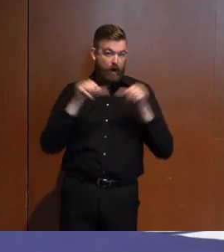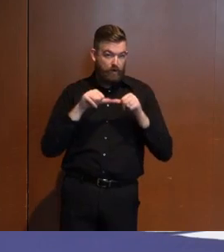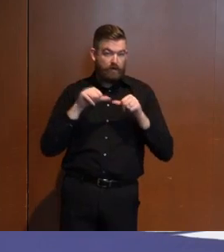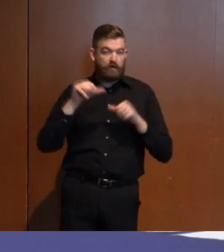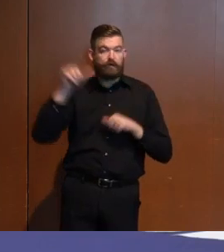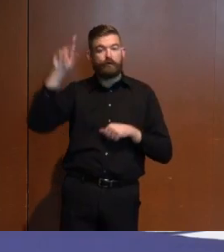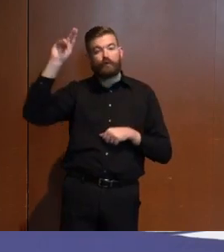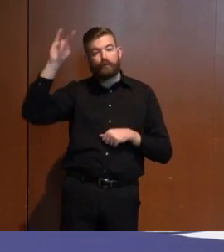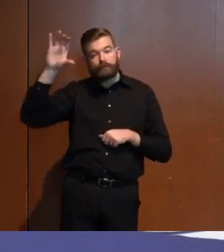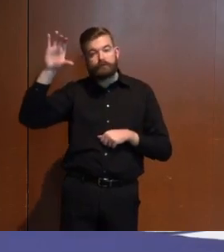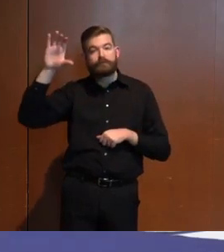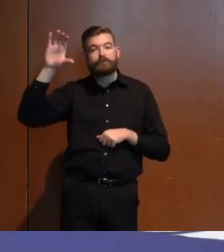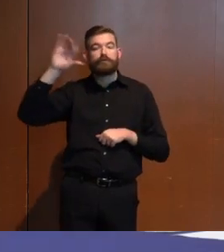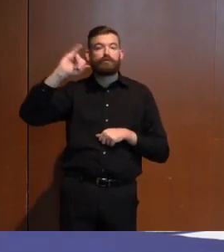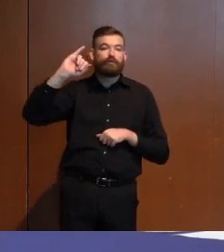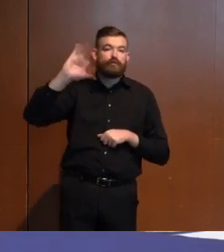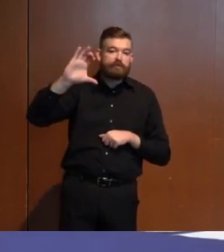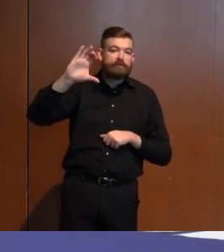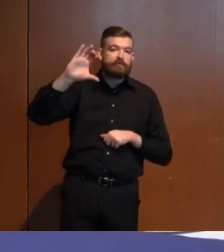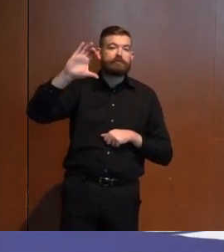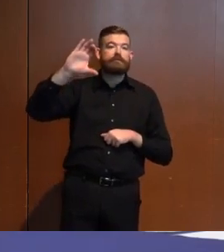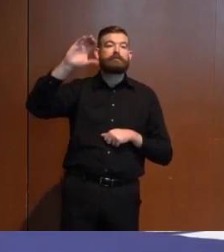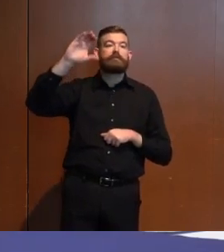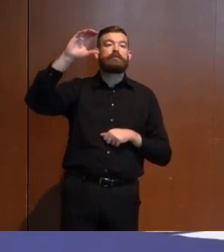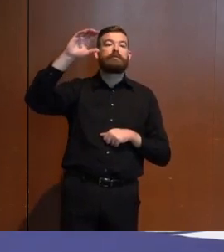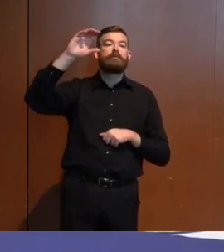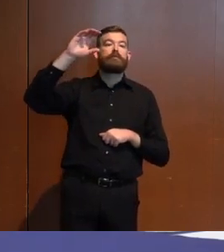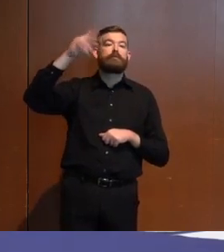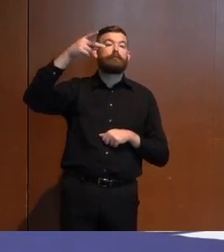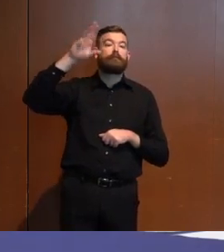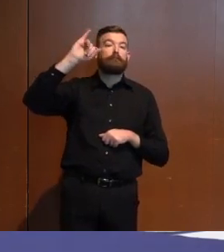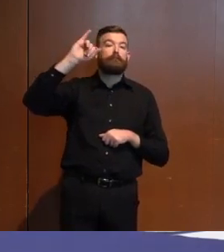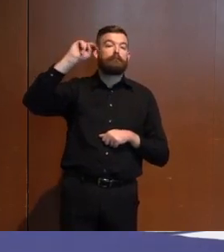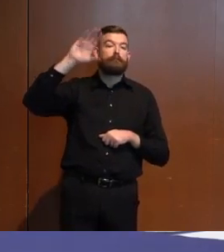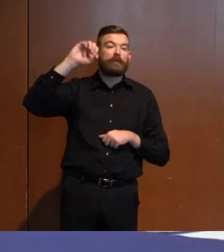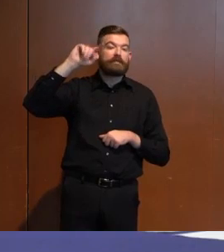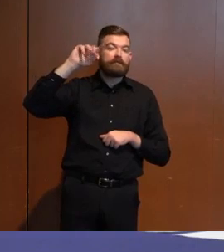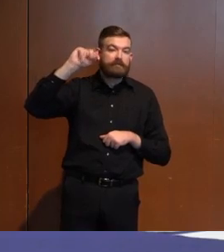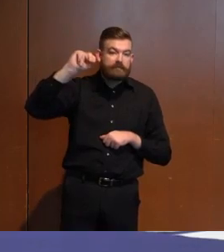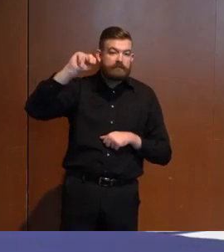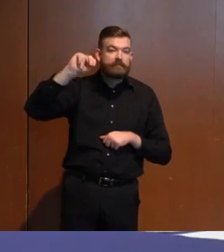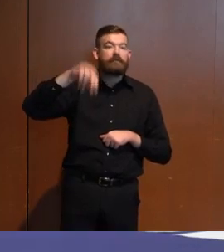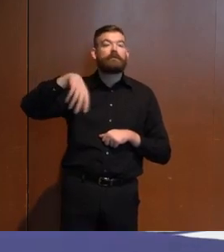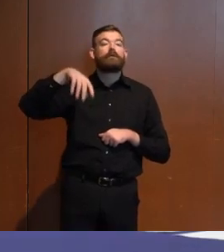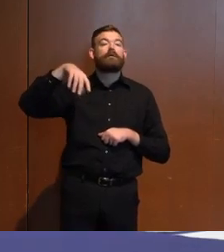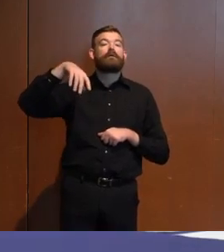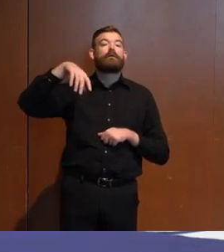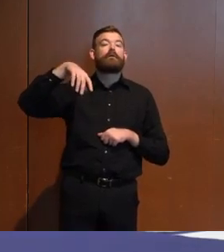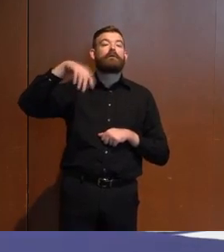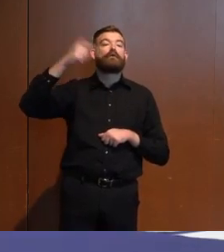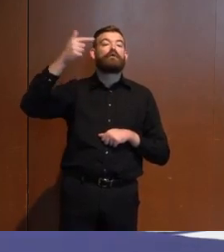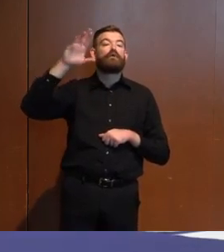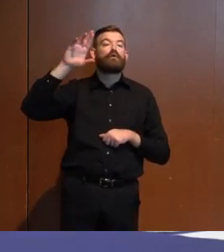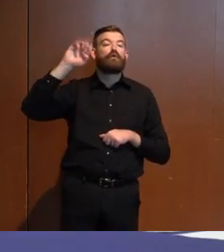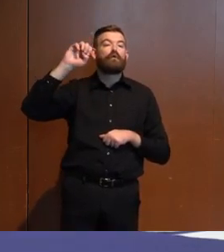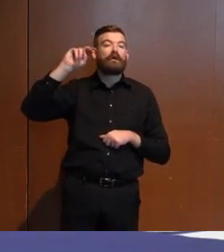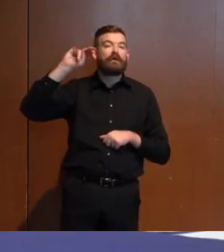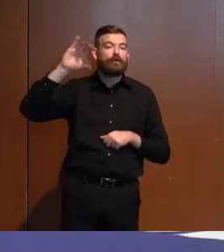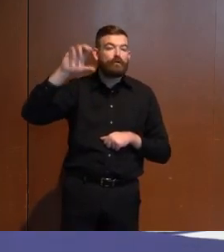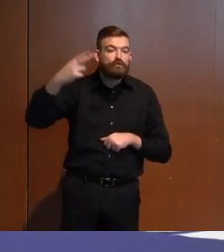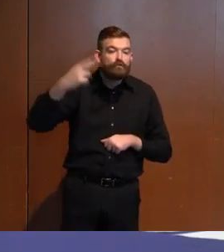City, Princeton, and I think they're in Greenwich, Connecticut. And this was Monday, they had 500 or 600 people